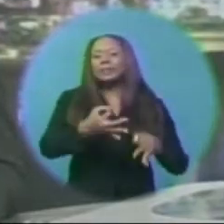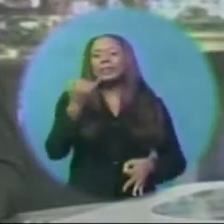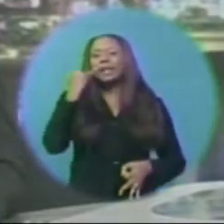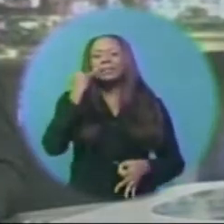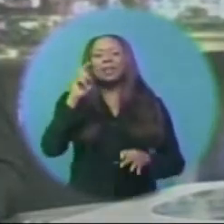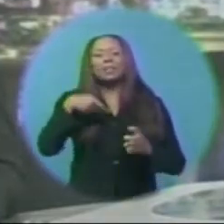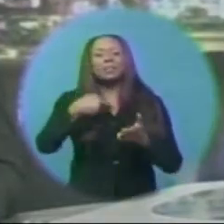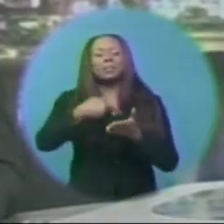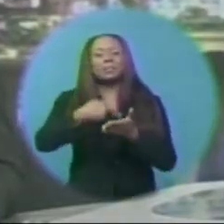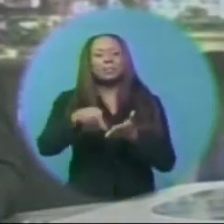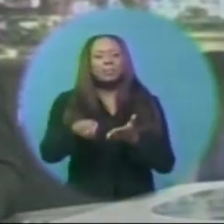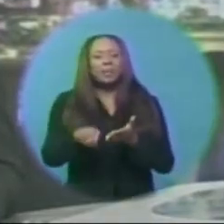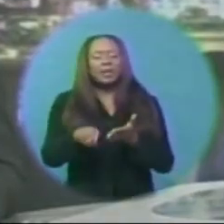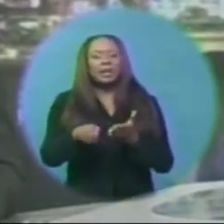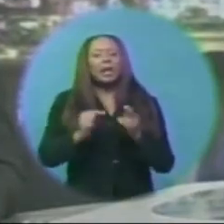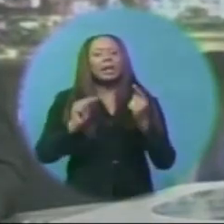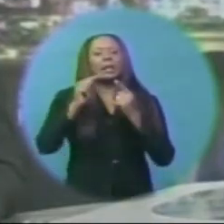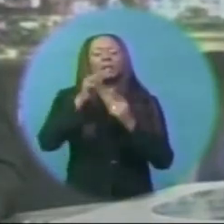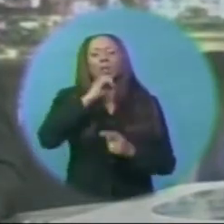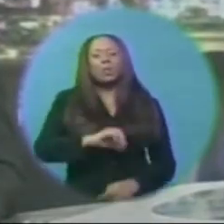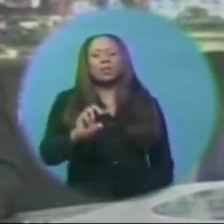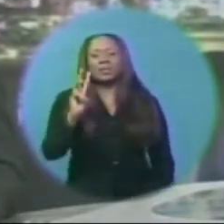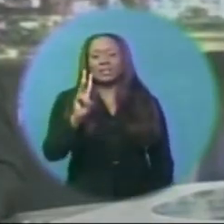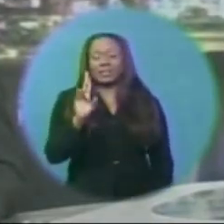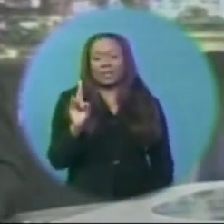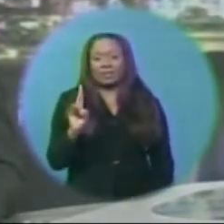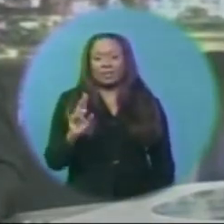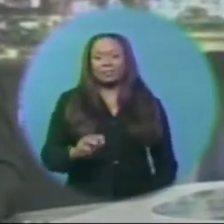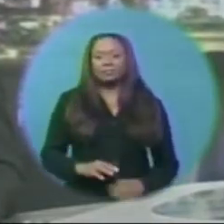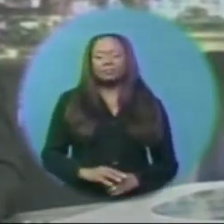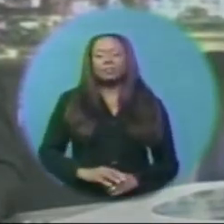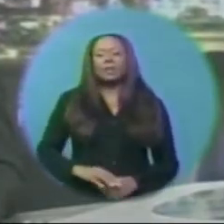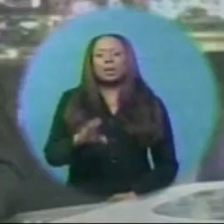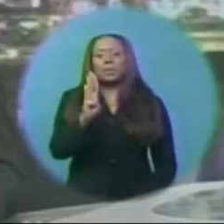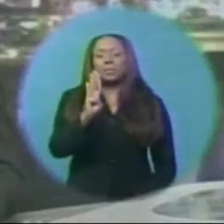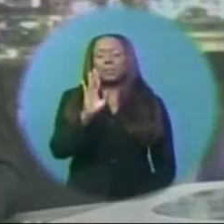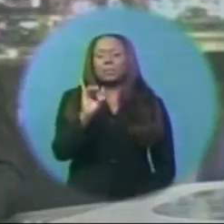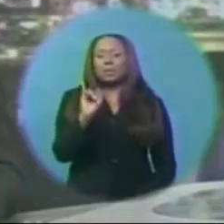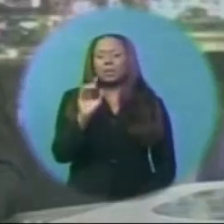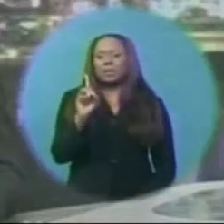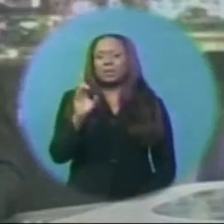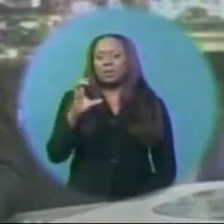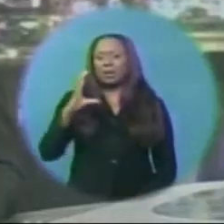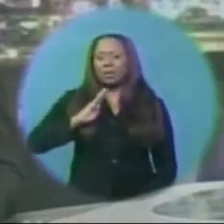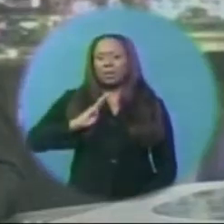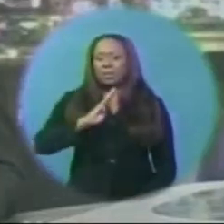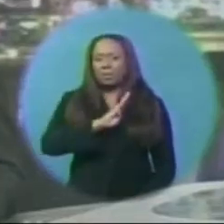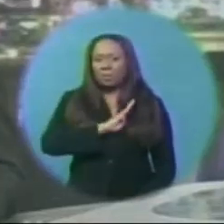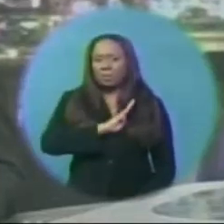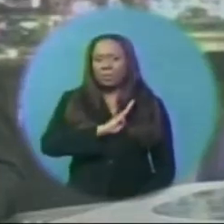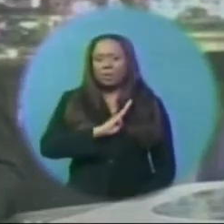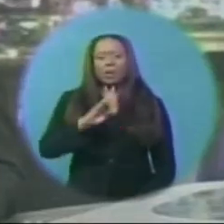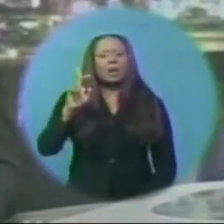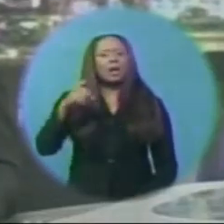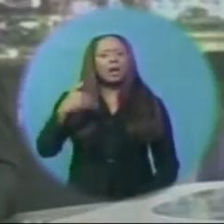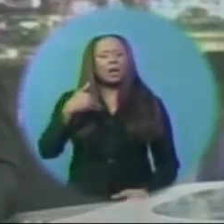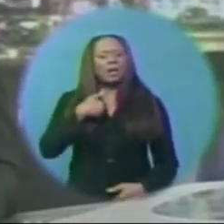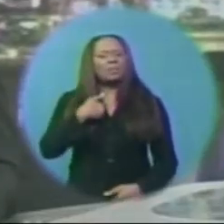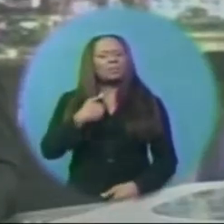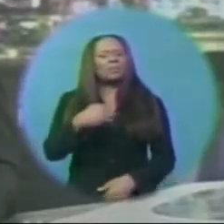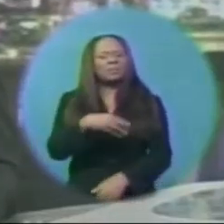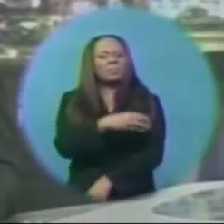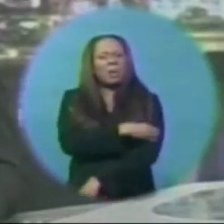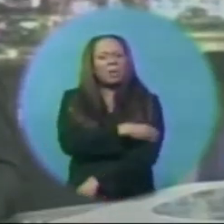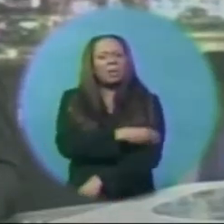A source close to the case says the ruling indicated that while the board of the BIDC has the power to compulsorily retire people once they reach